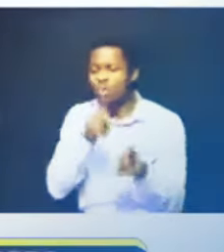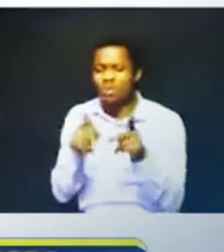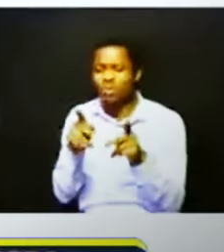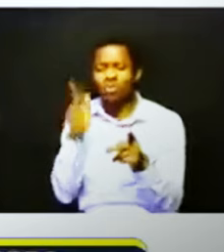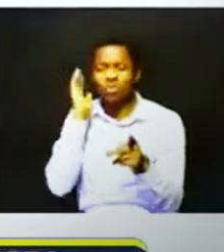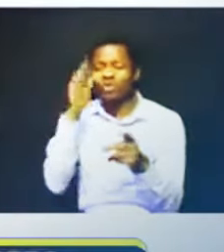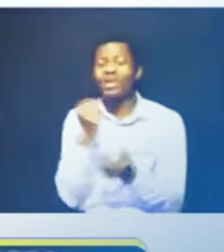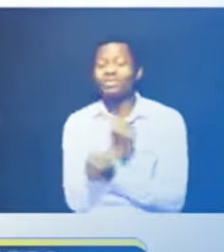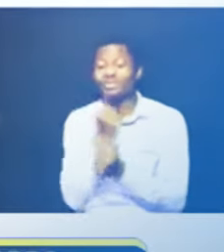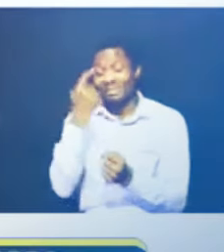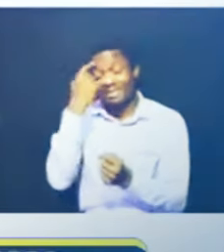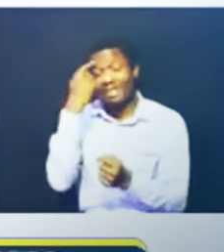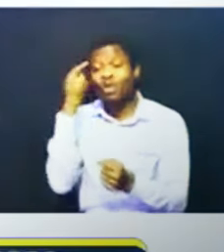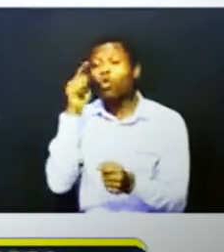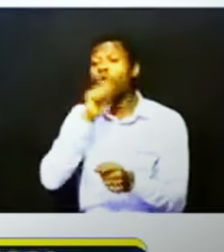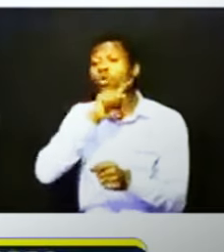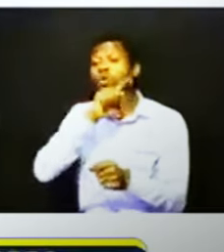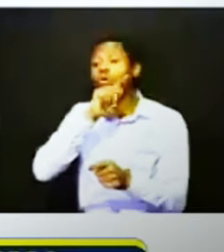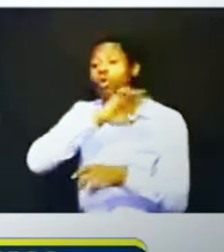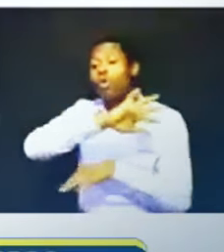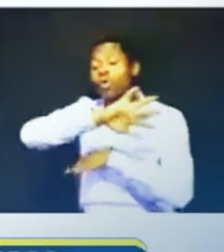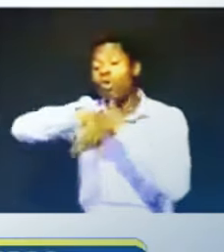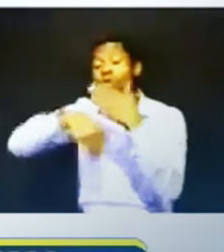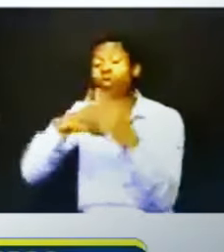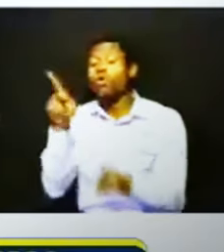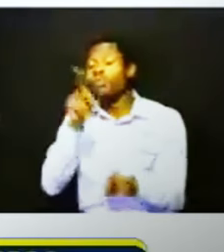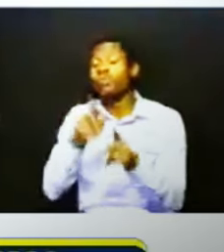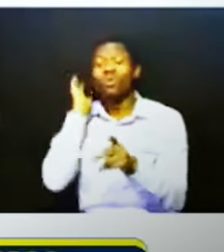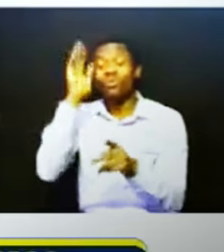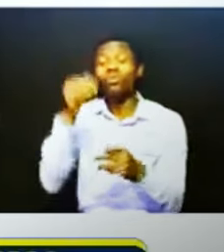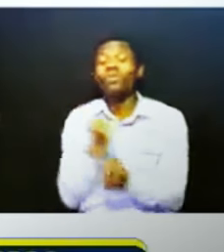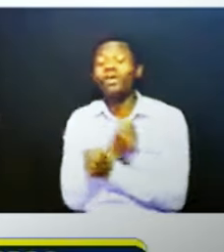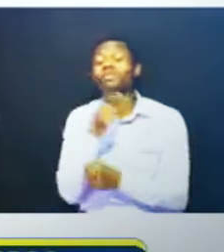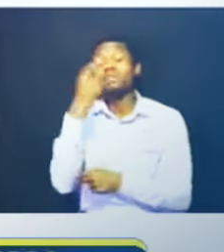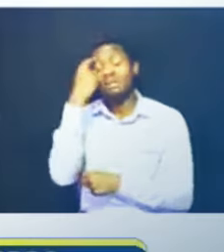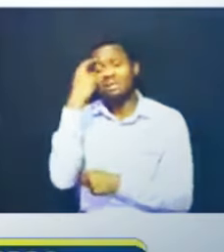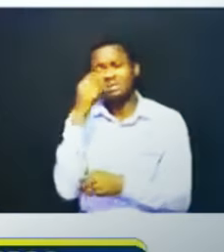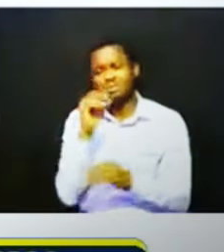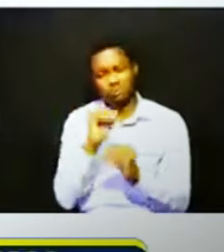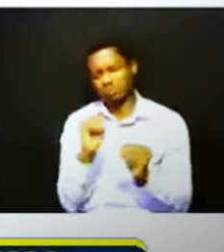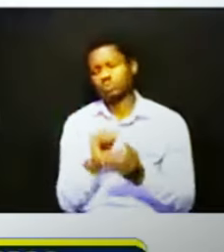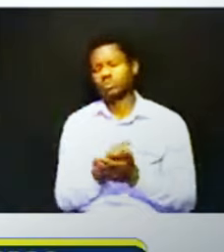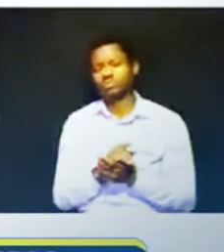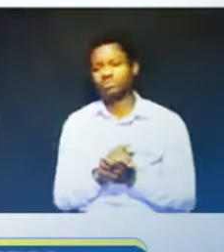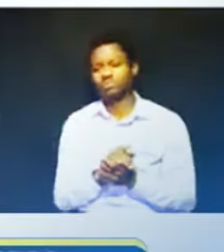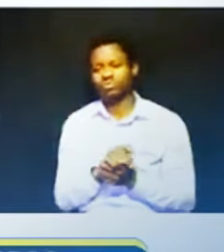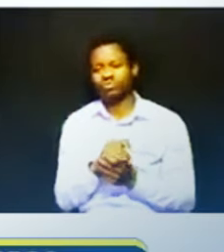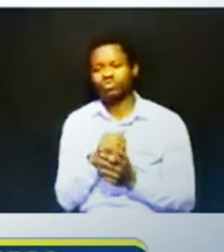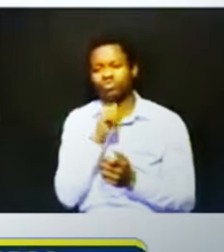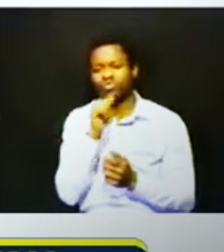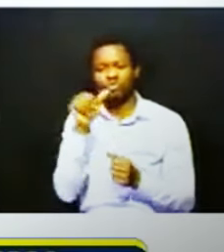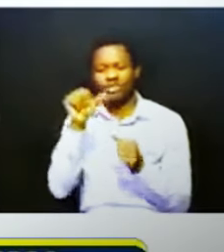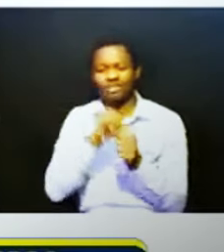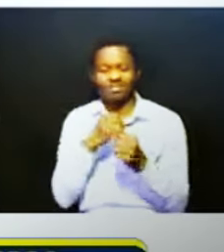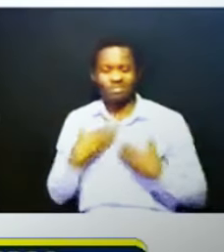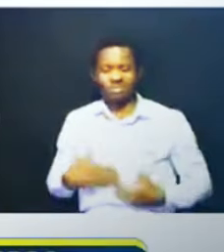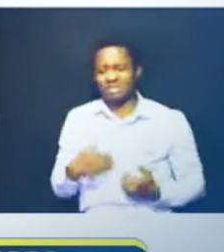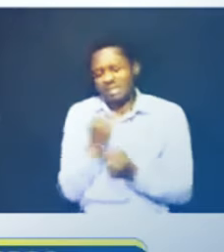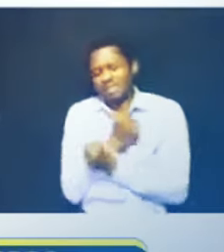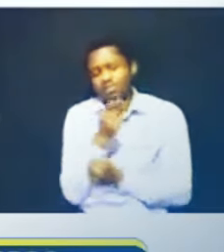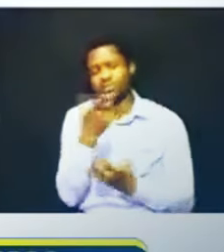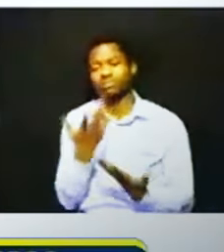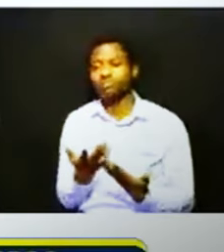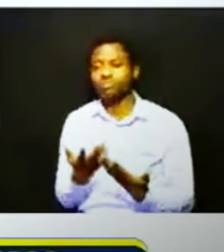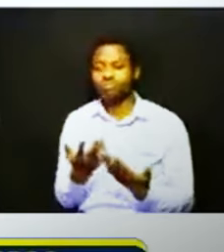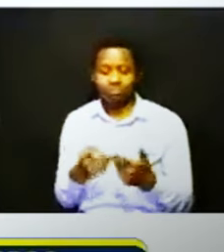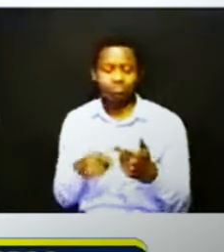in your spirit. And then let it be a principle that not all the people will love you.